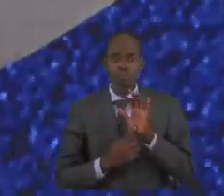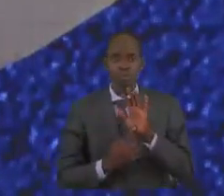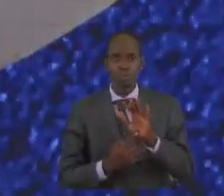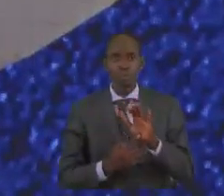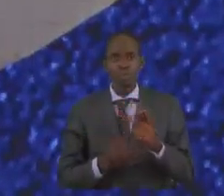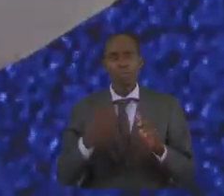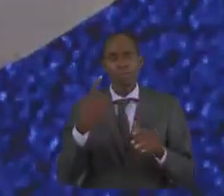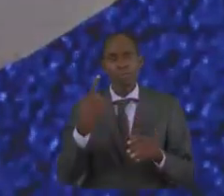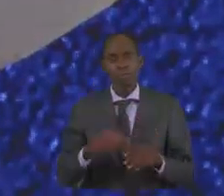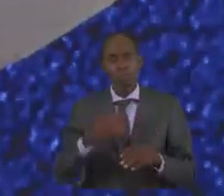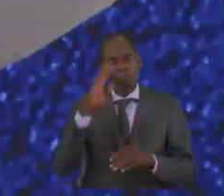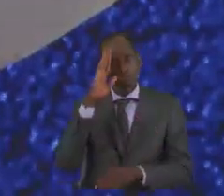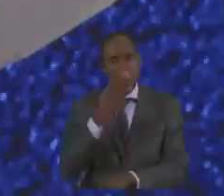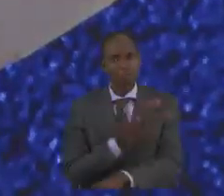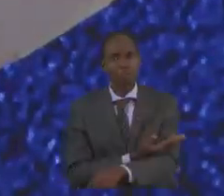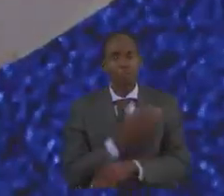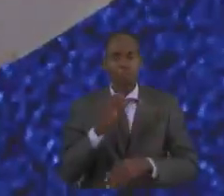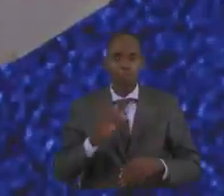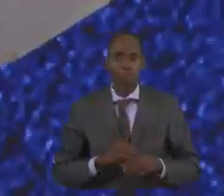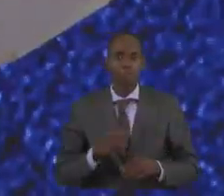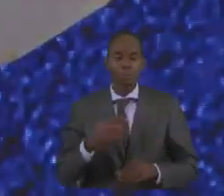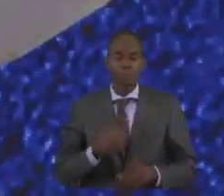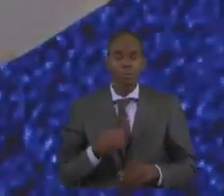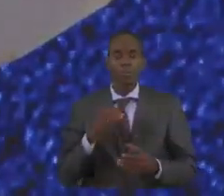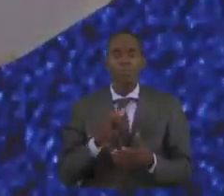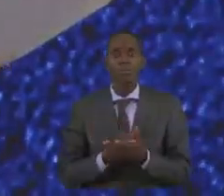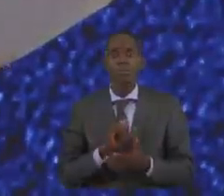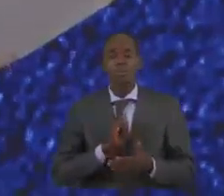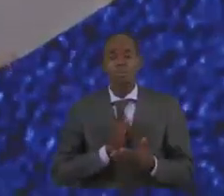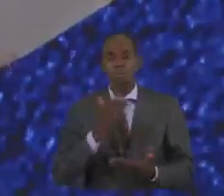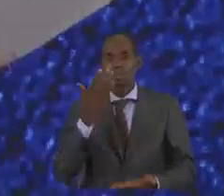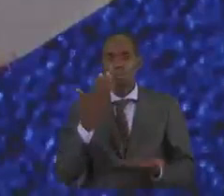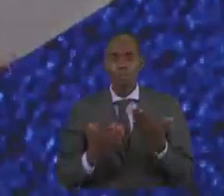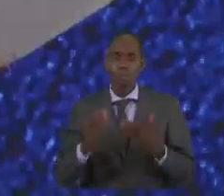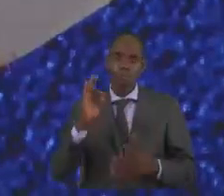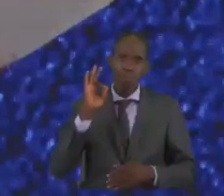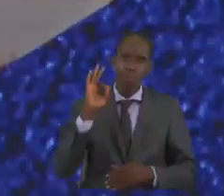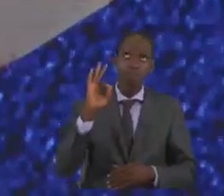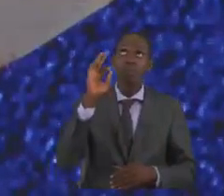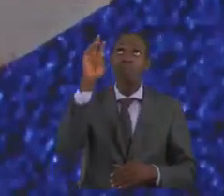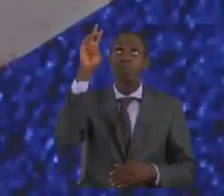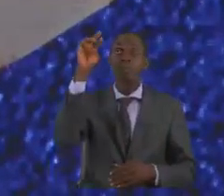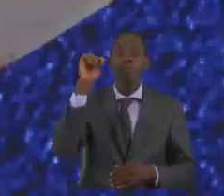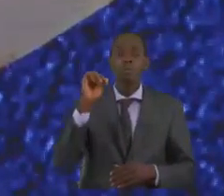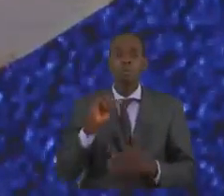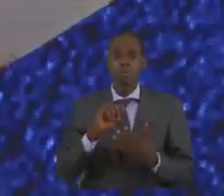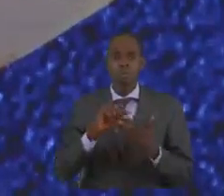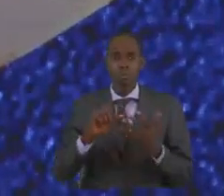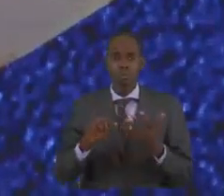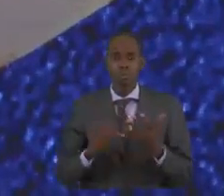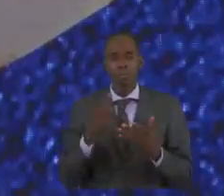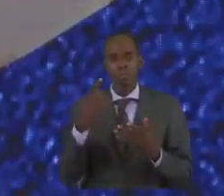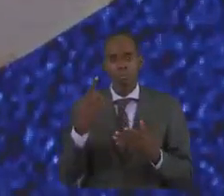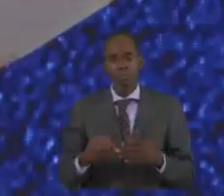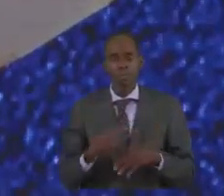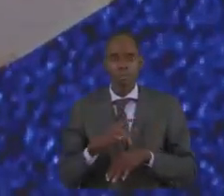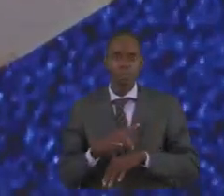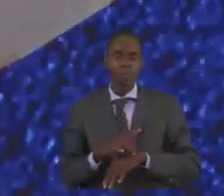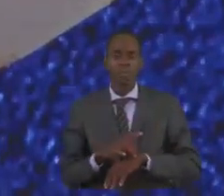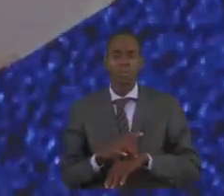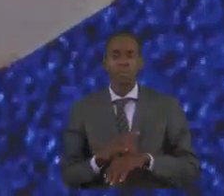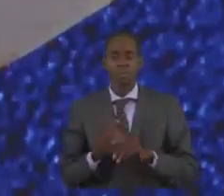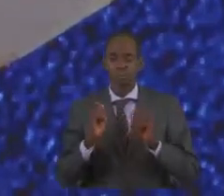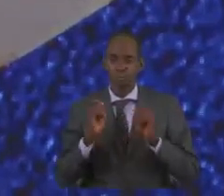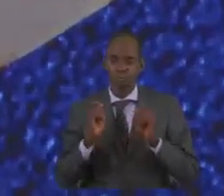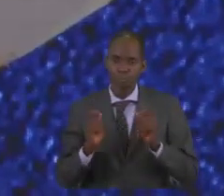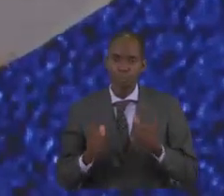his son in me, that I might preach him among the heathen,